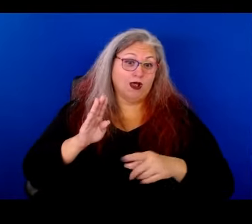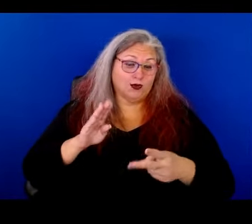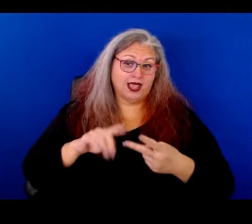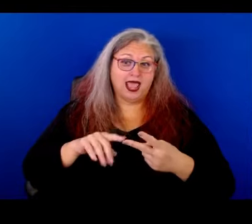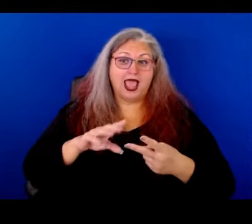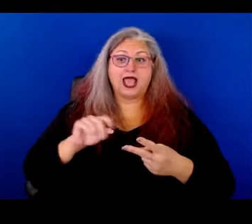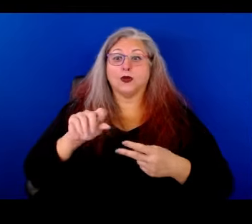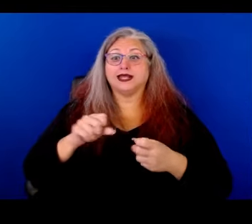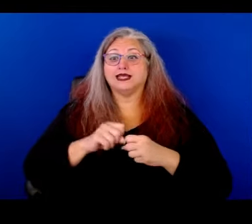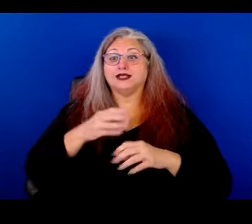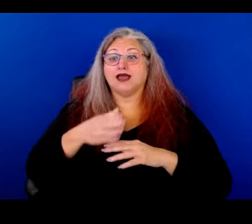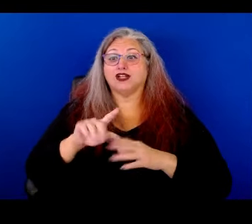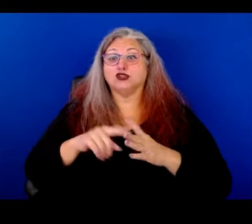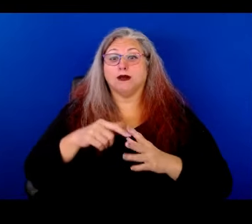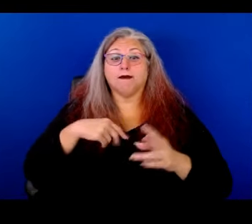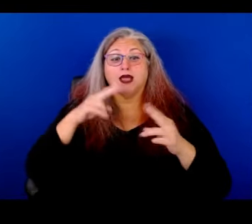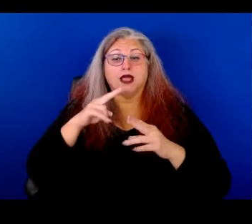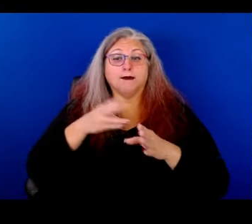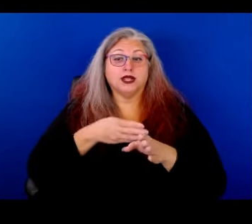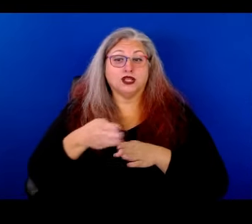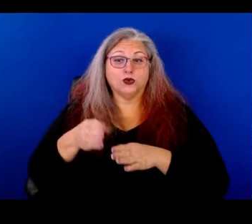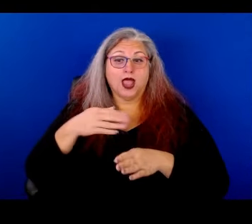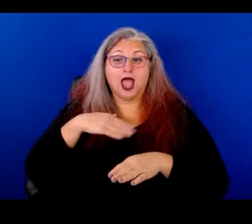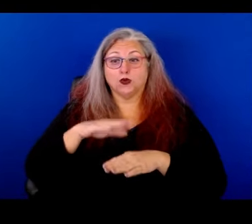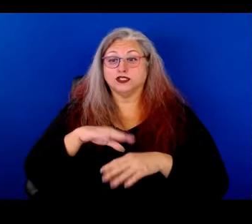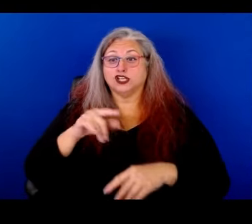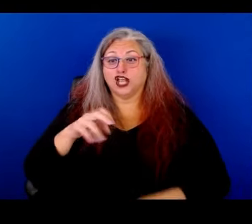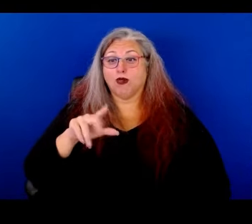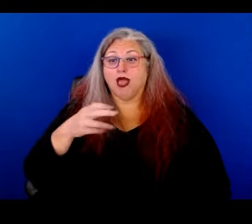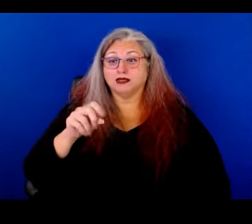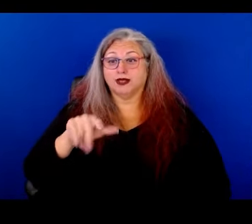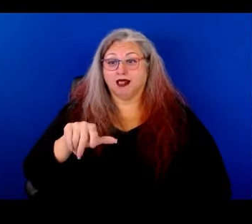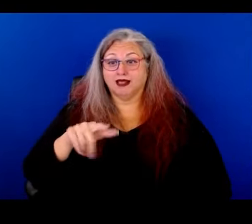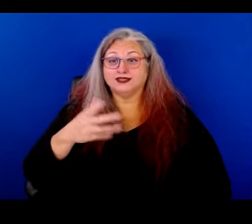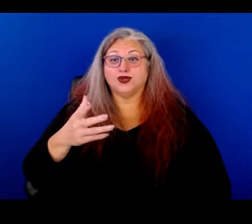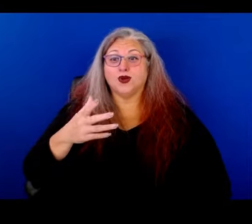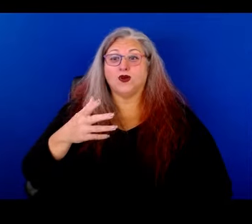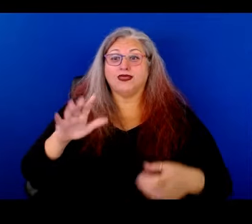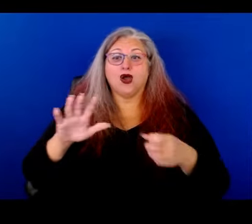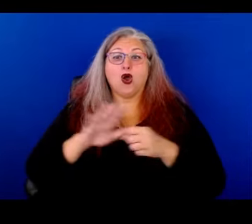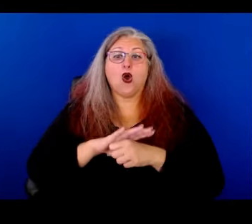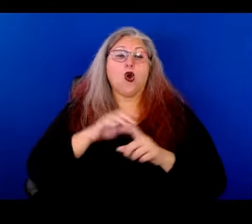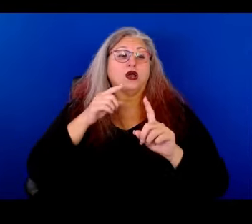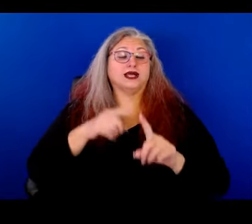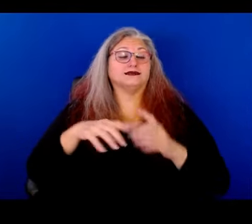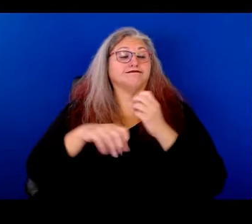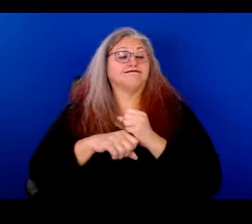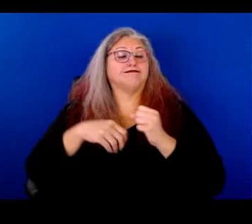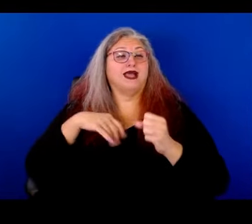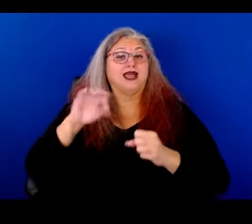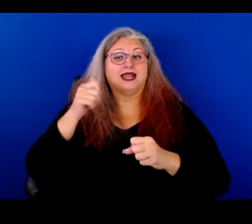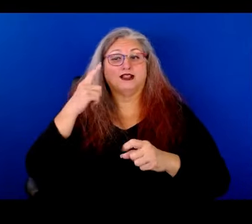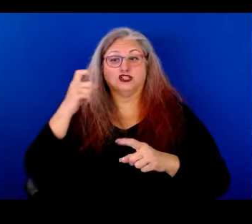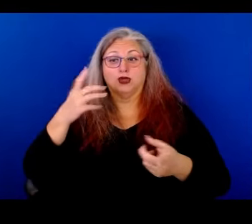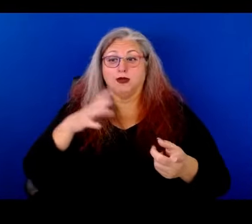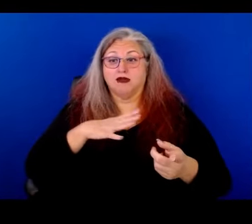Broadway. And 20 years after I started my comedy career, I was cast on General Hospital. So yeah. The whole gist of Find Another Dream is,